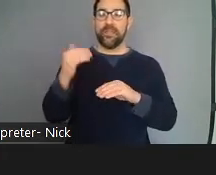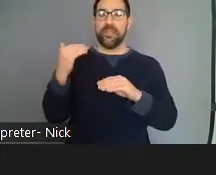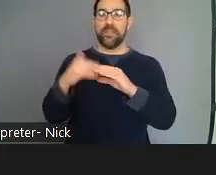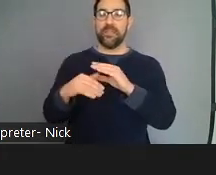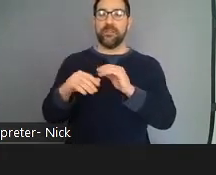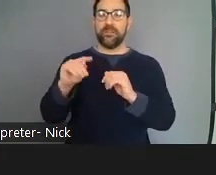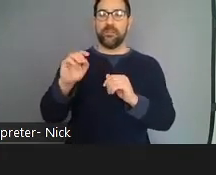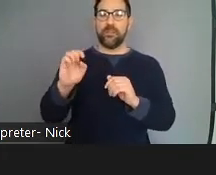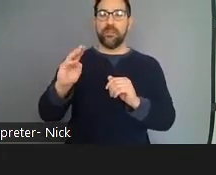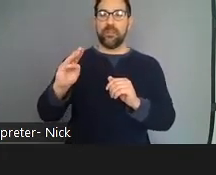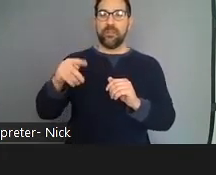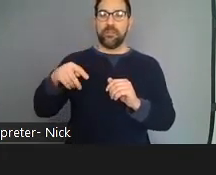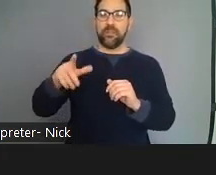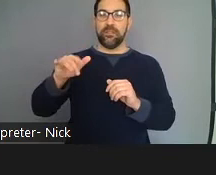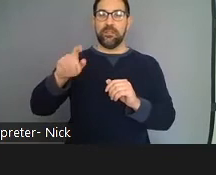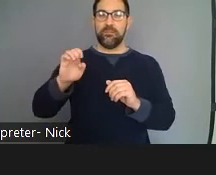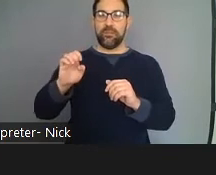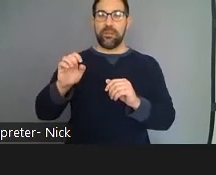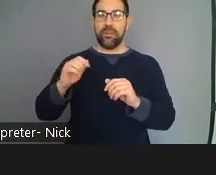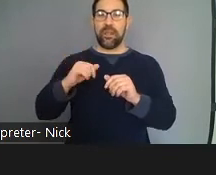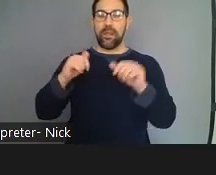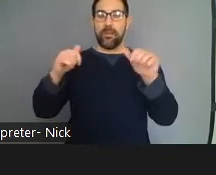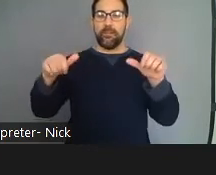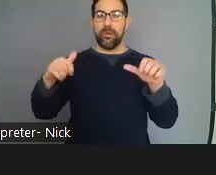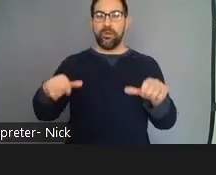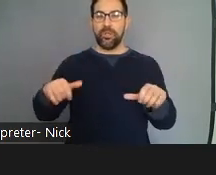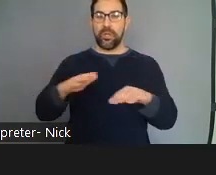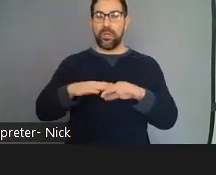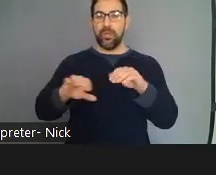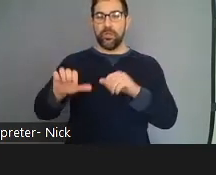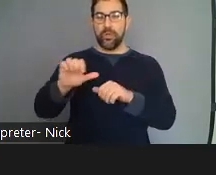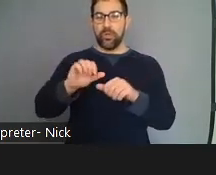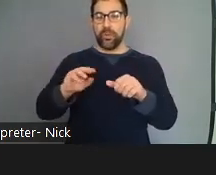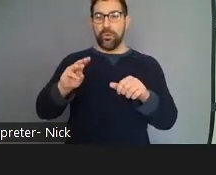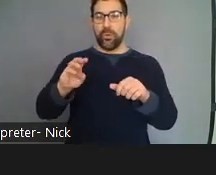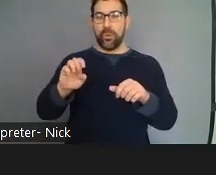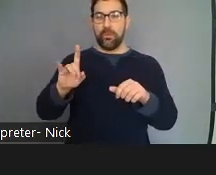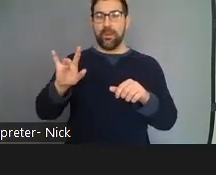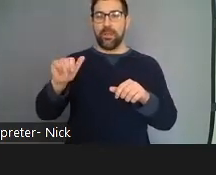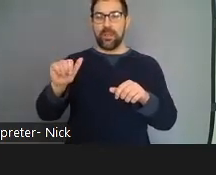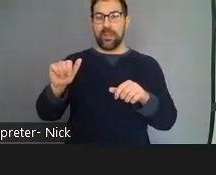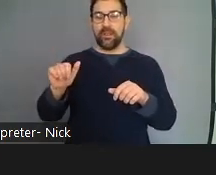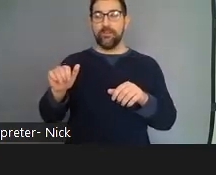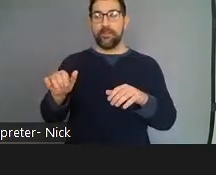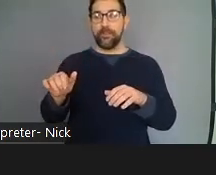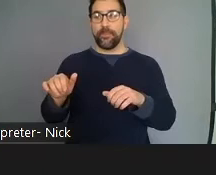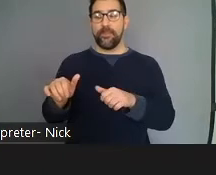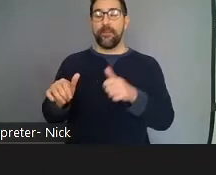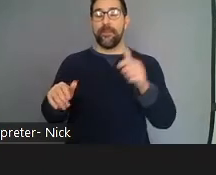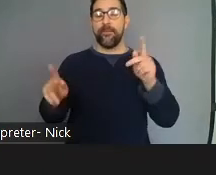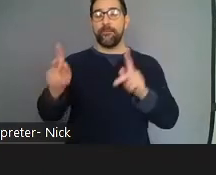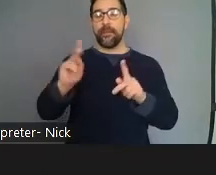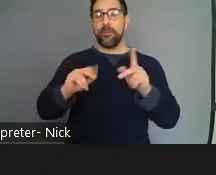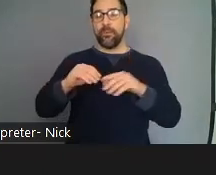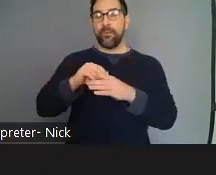template that I ended up posting on social media, and having other folks within our school district like